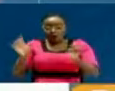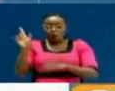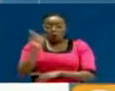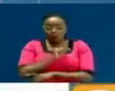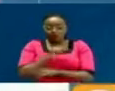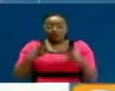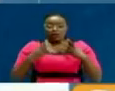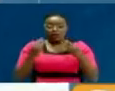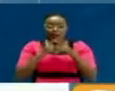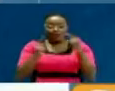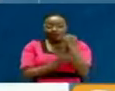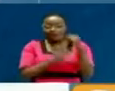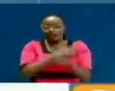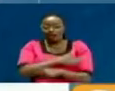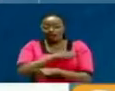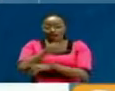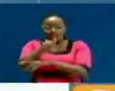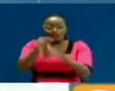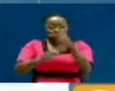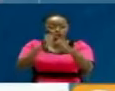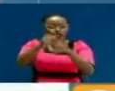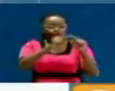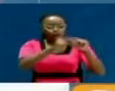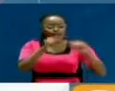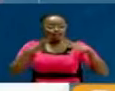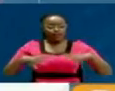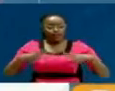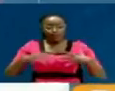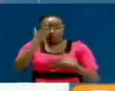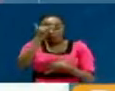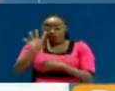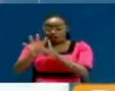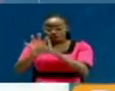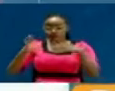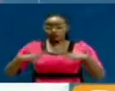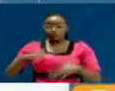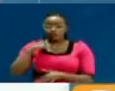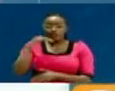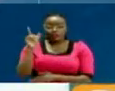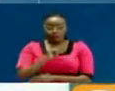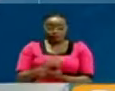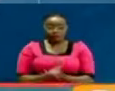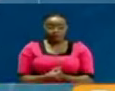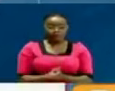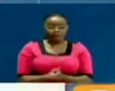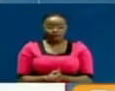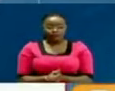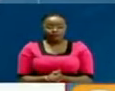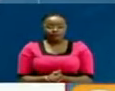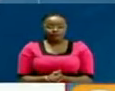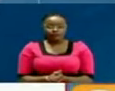recovering, unfortunately, the virus continued to claim lives as 4 more deaths were recorded. Chemutai Goin, Citizen